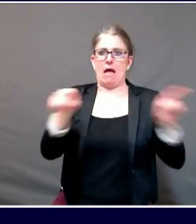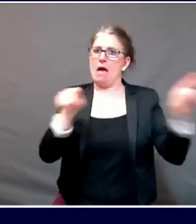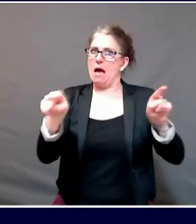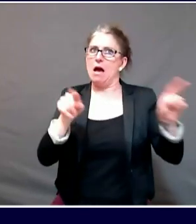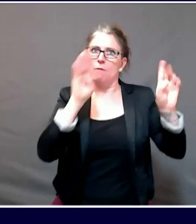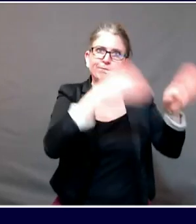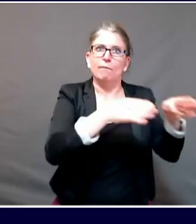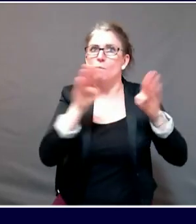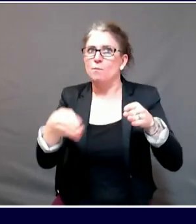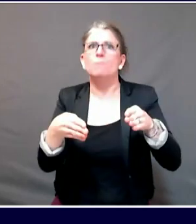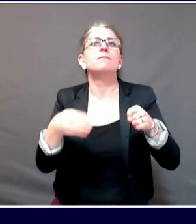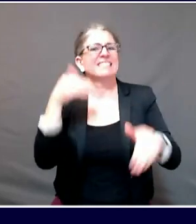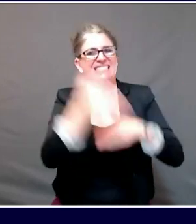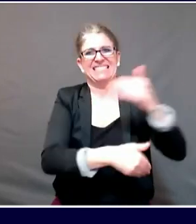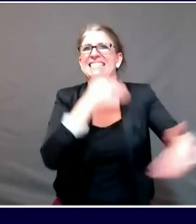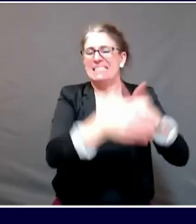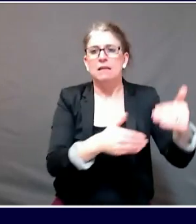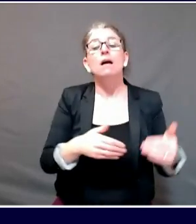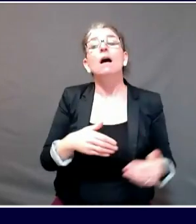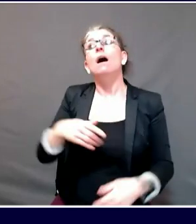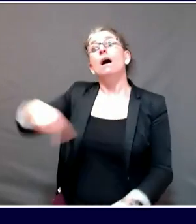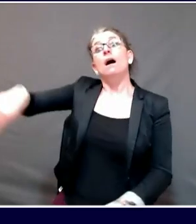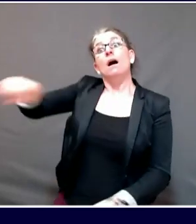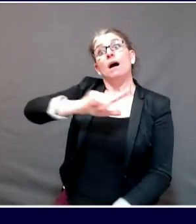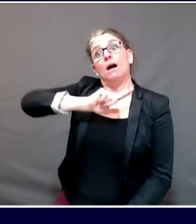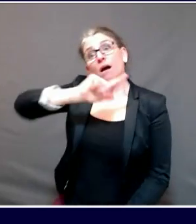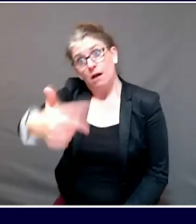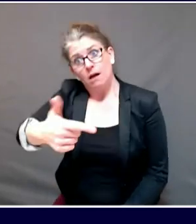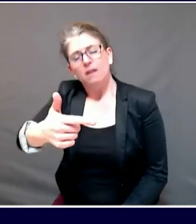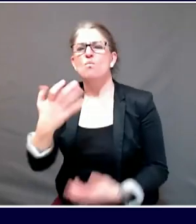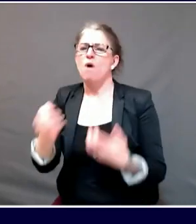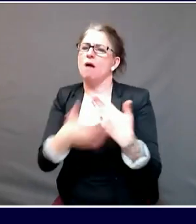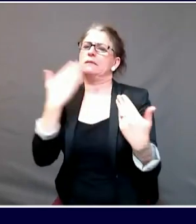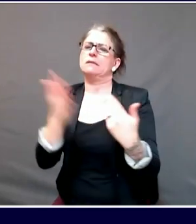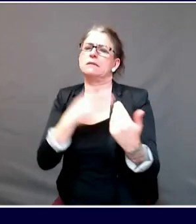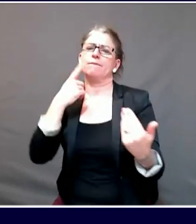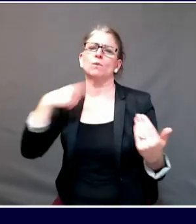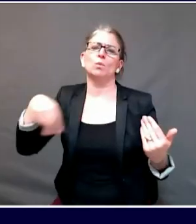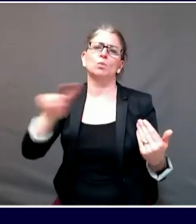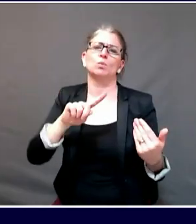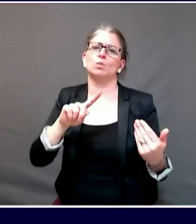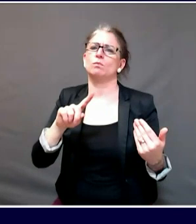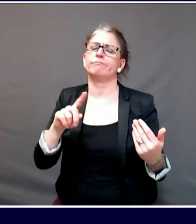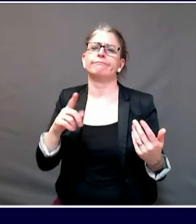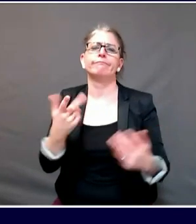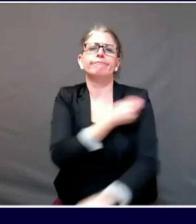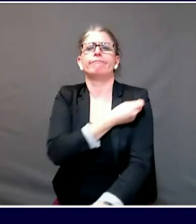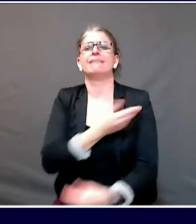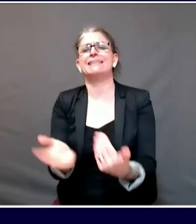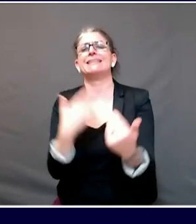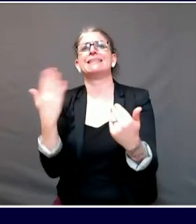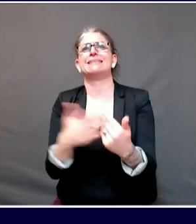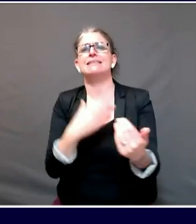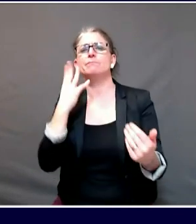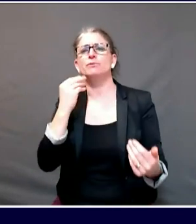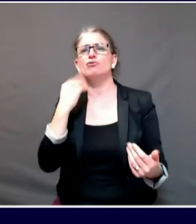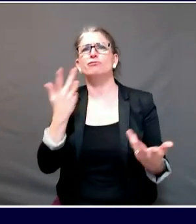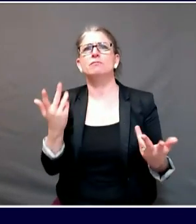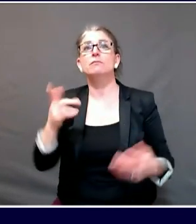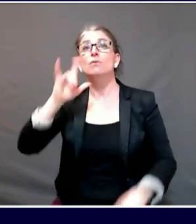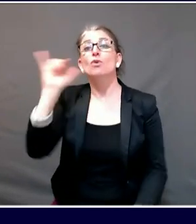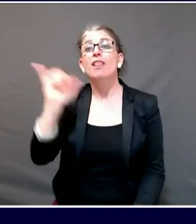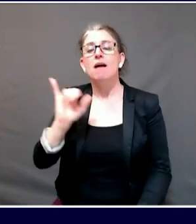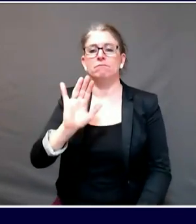or as much as anything else. That means geographic convenience, not having to drive too far, as well as just the convenience